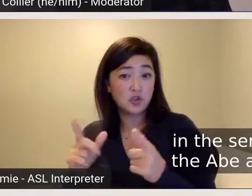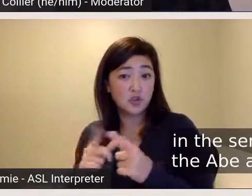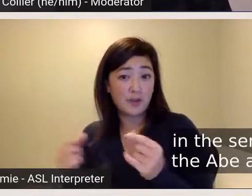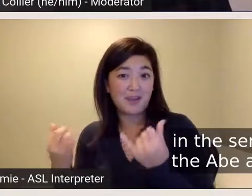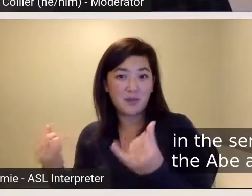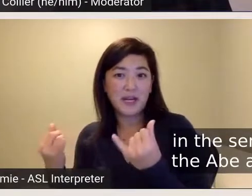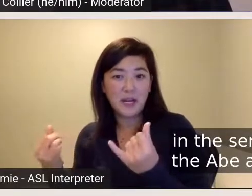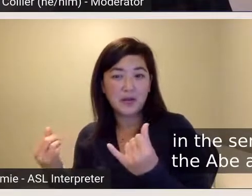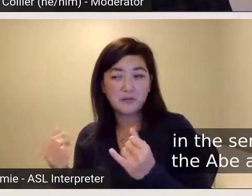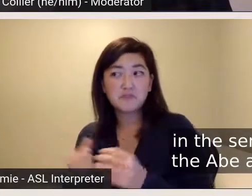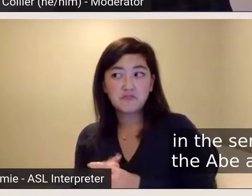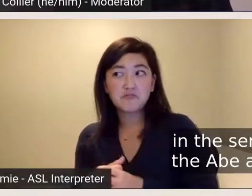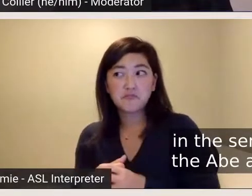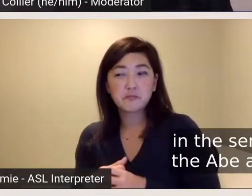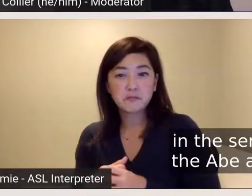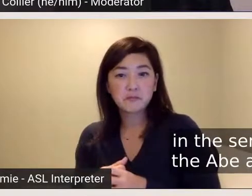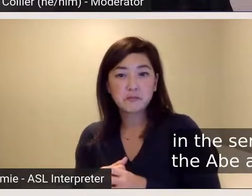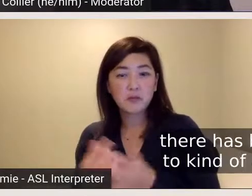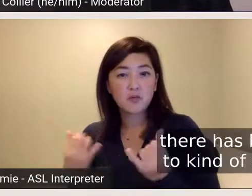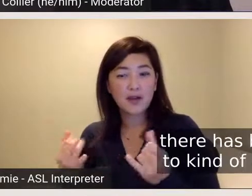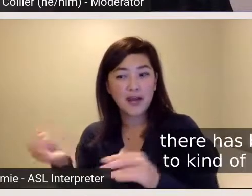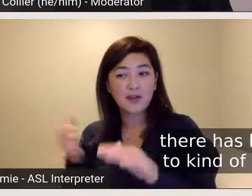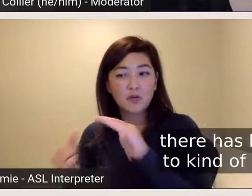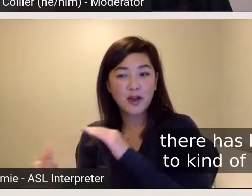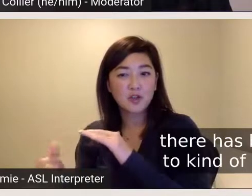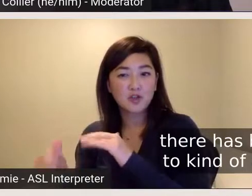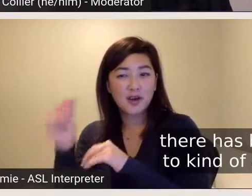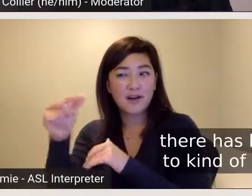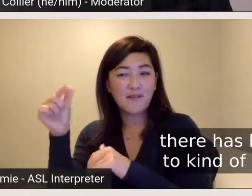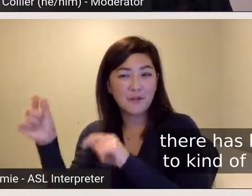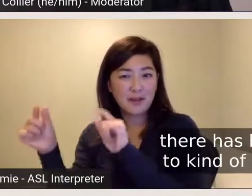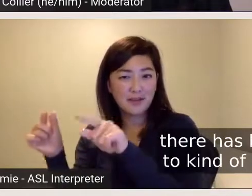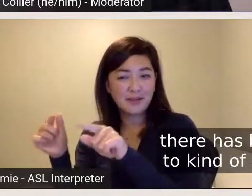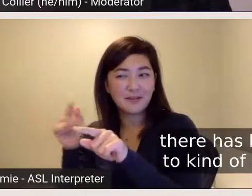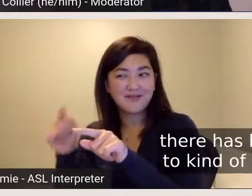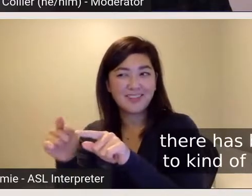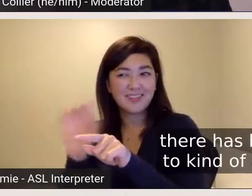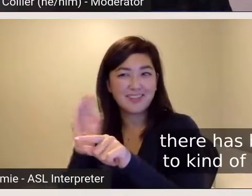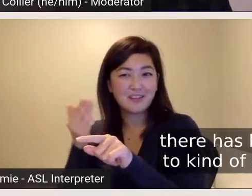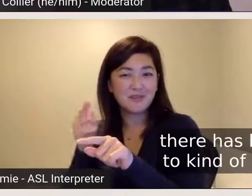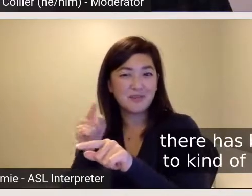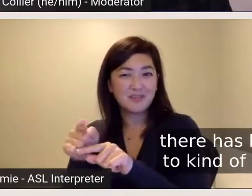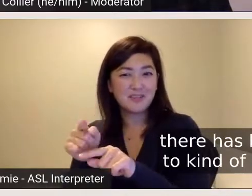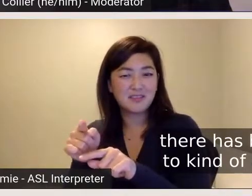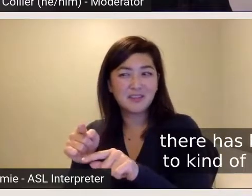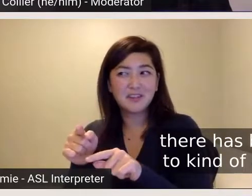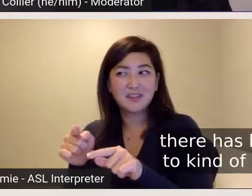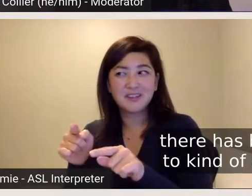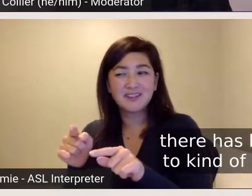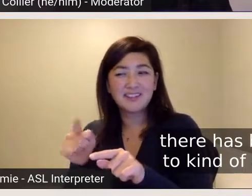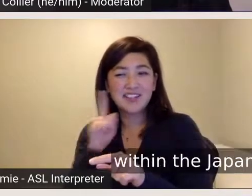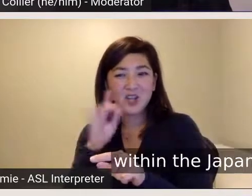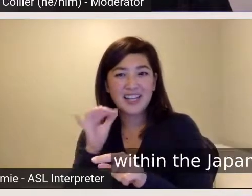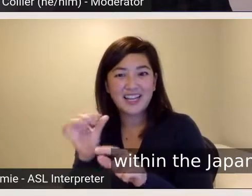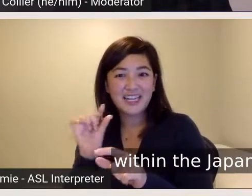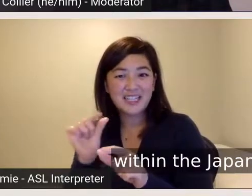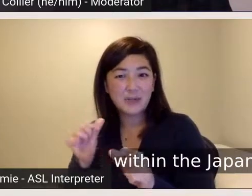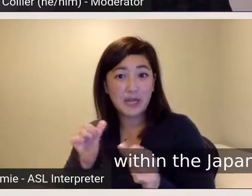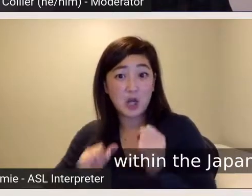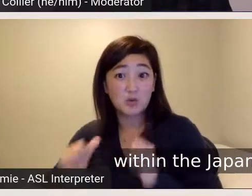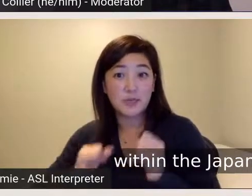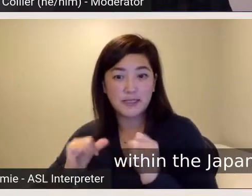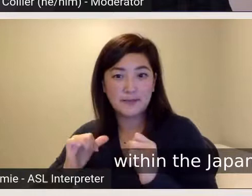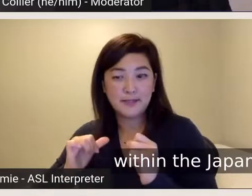sense that under the Abe administration, there has been this return to kind of aggressiveness within